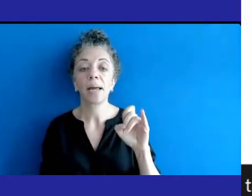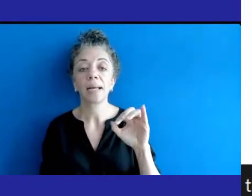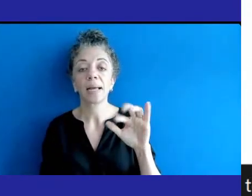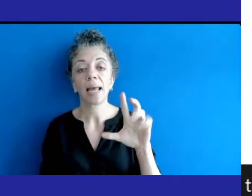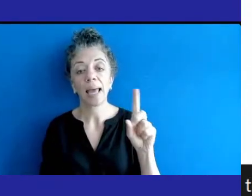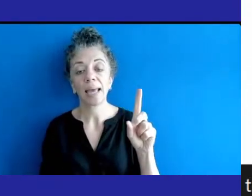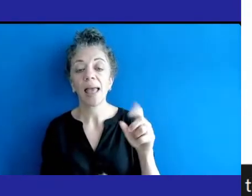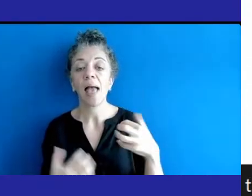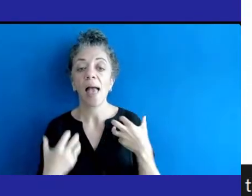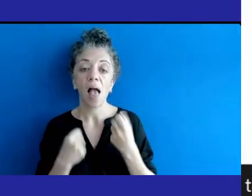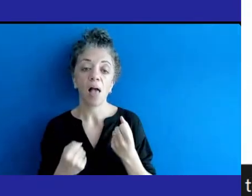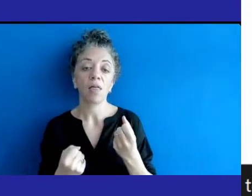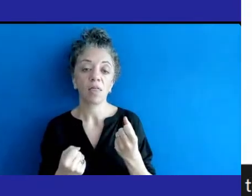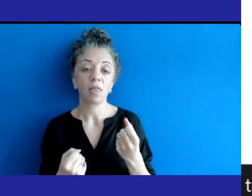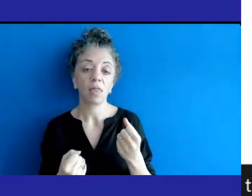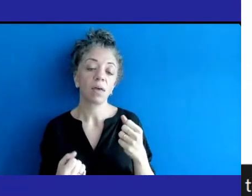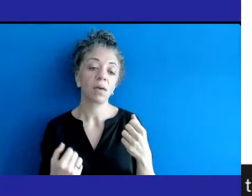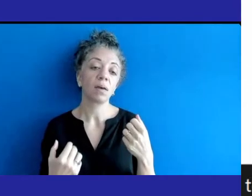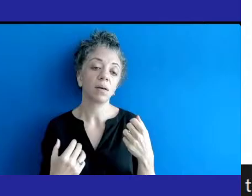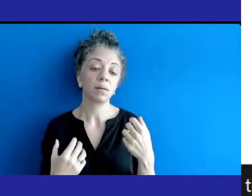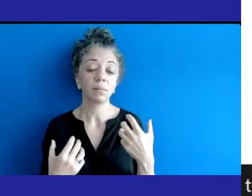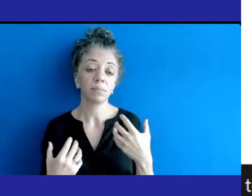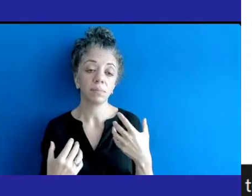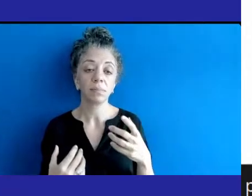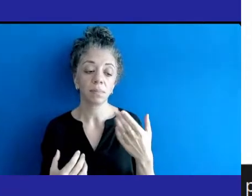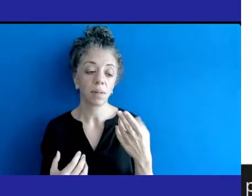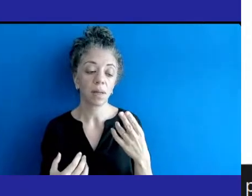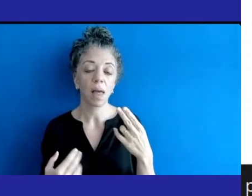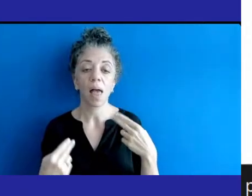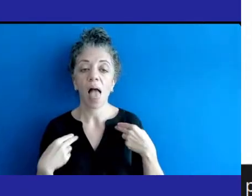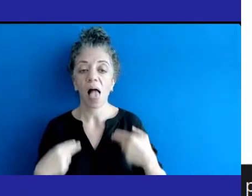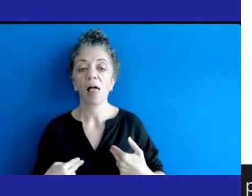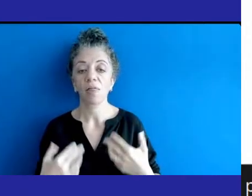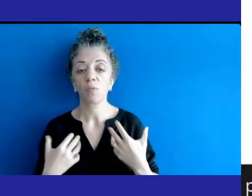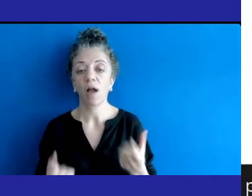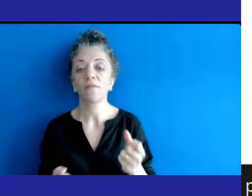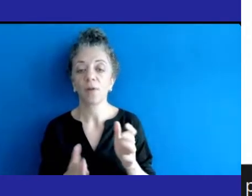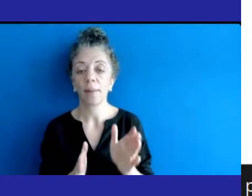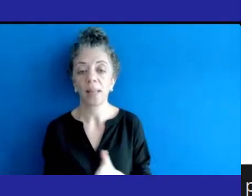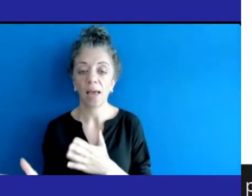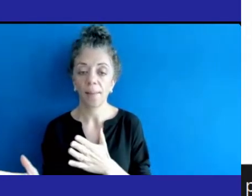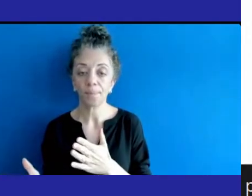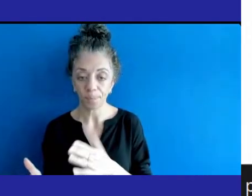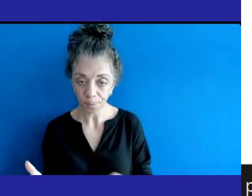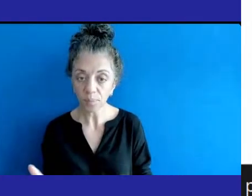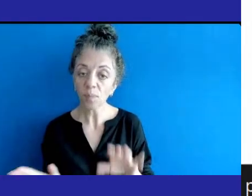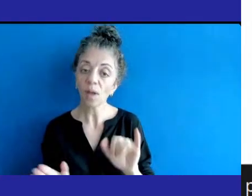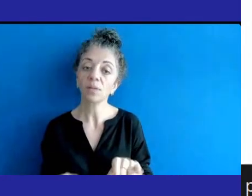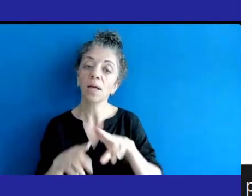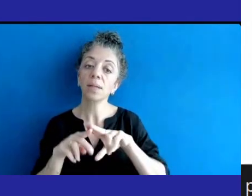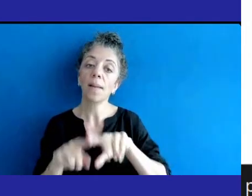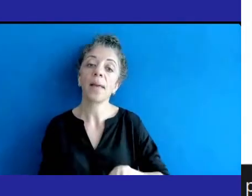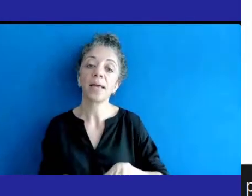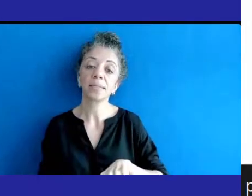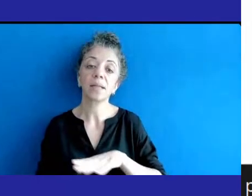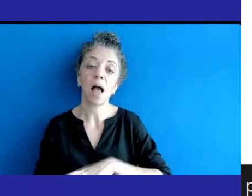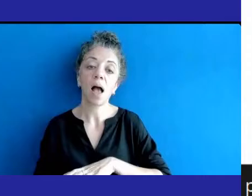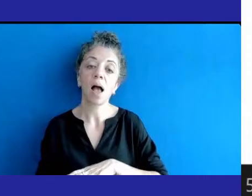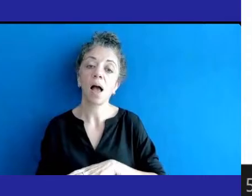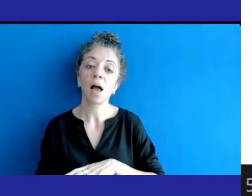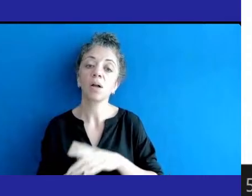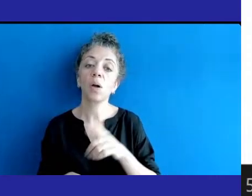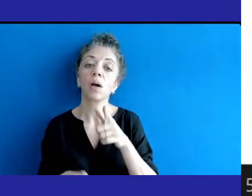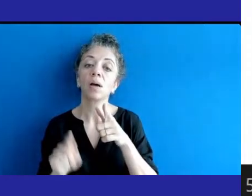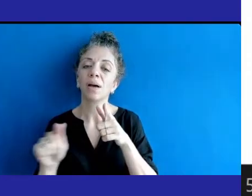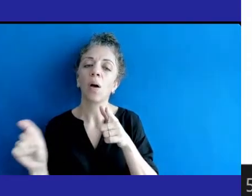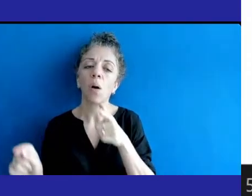people selected by New York State through a state-based algorithm who have severe mental health or substance